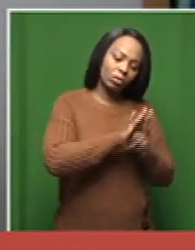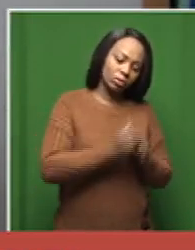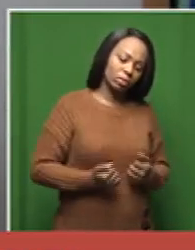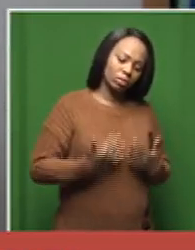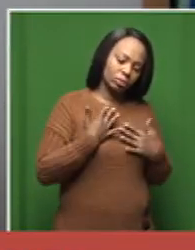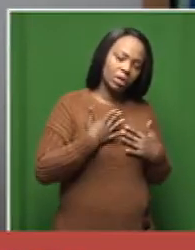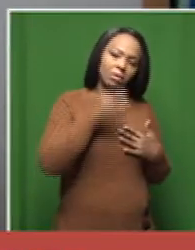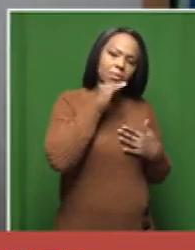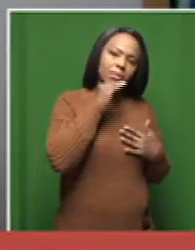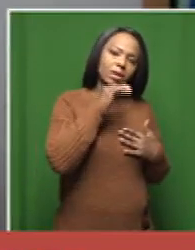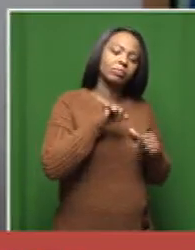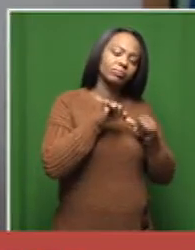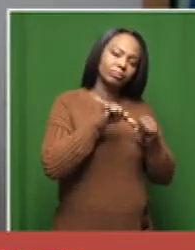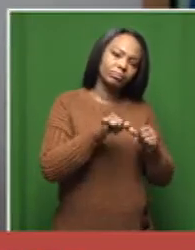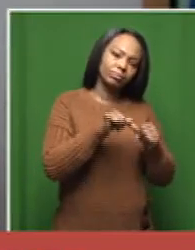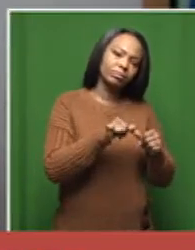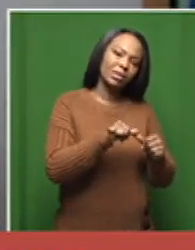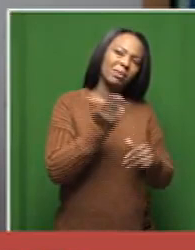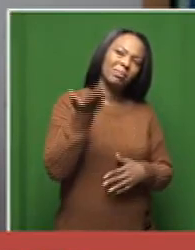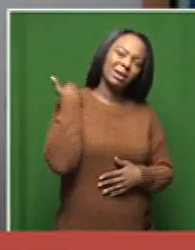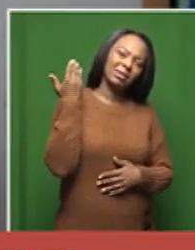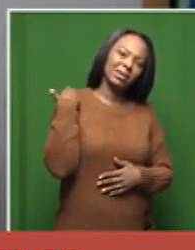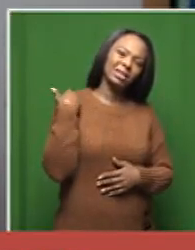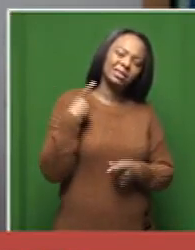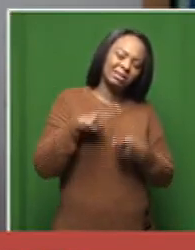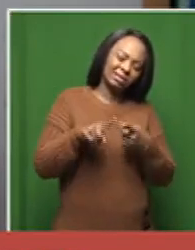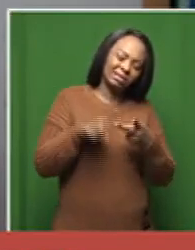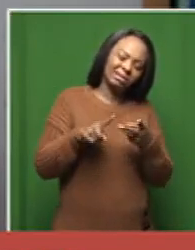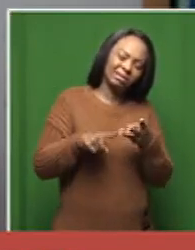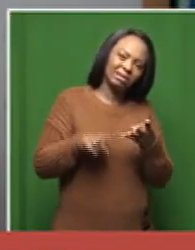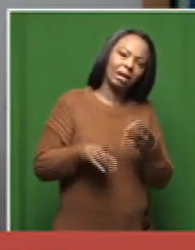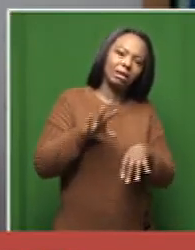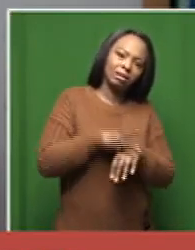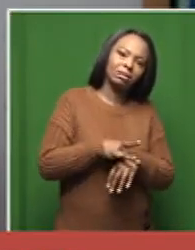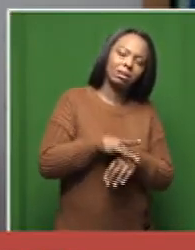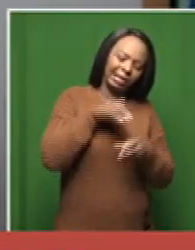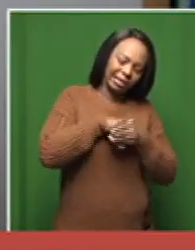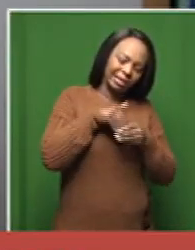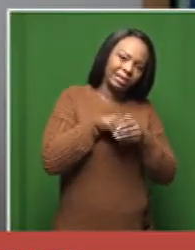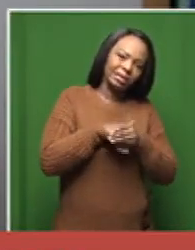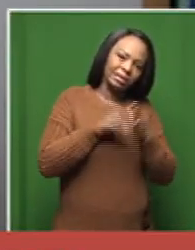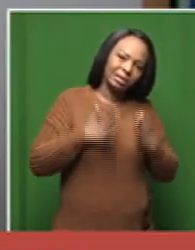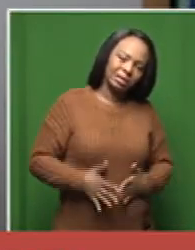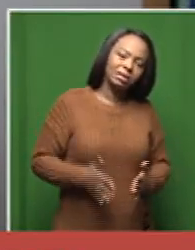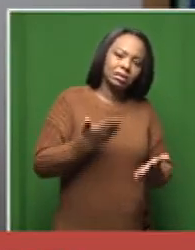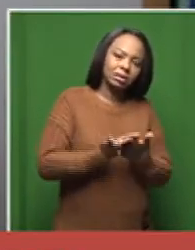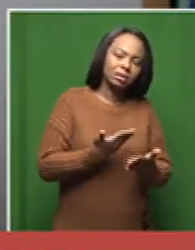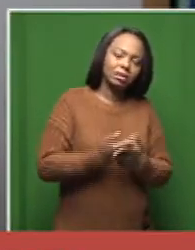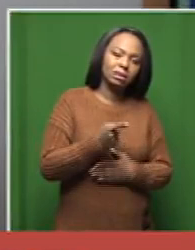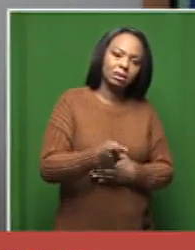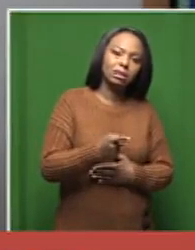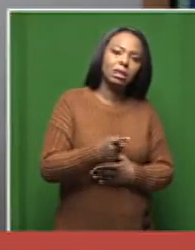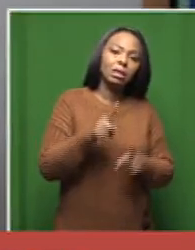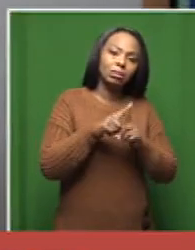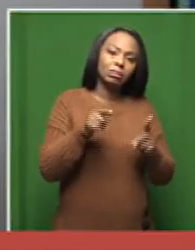the infection with the previous strains of the virus. There's inadequate, not sufficient immunity from